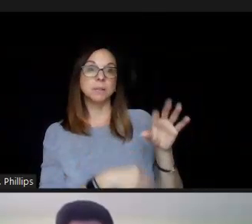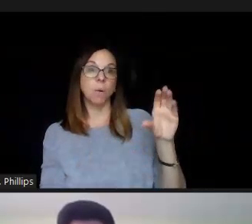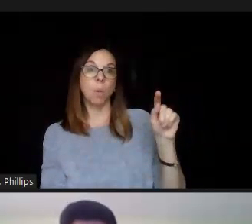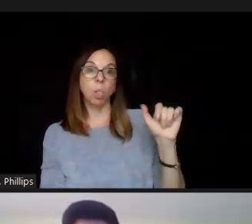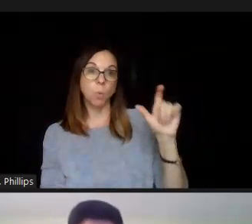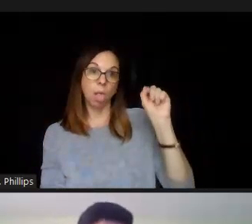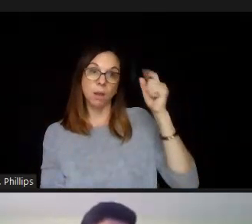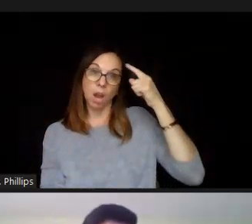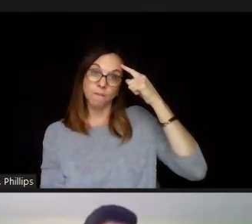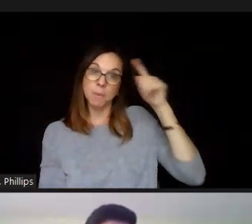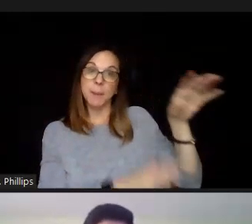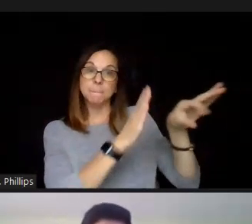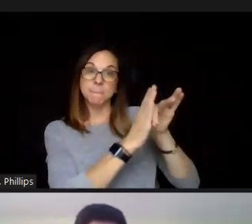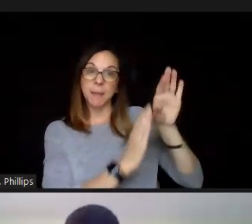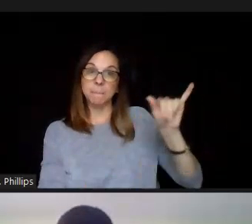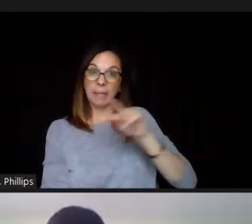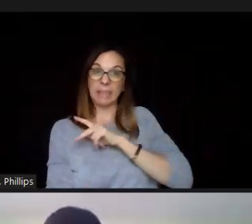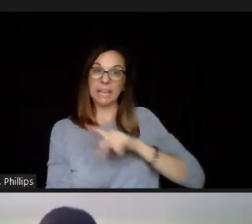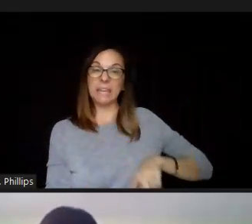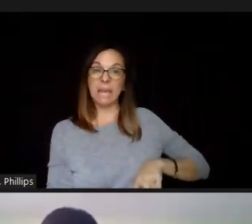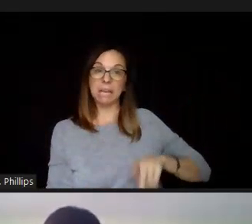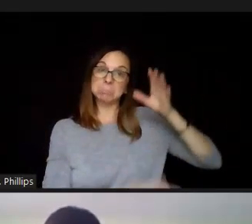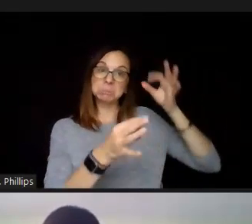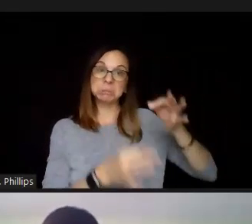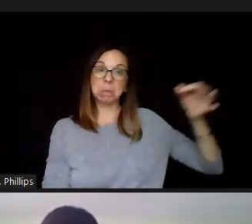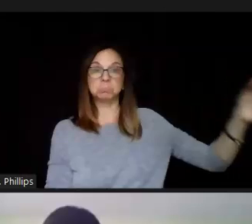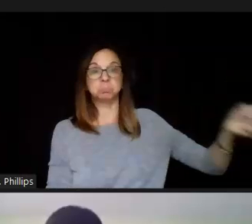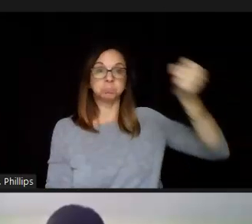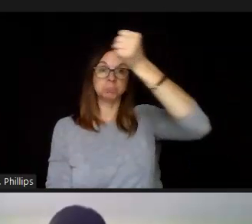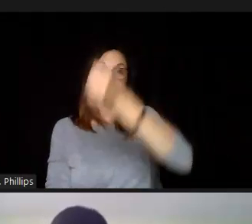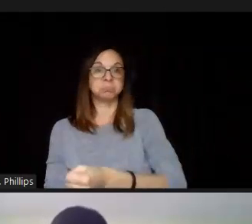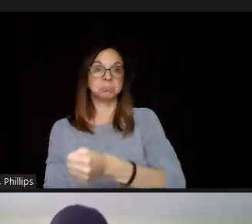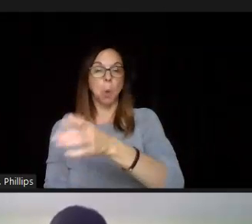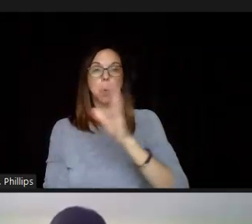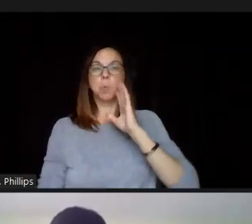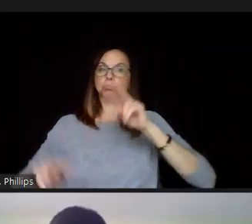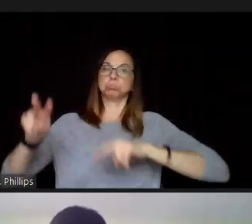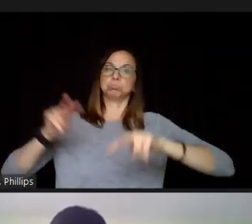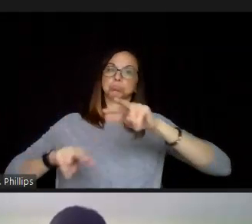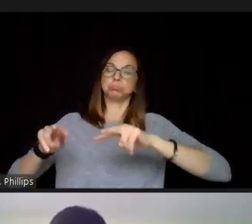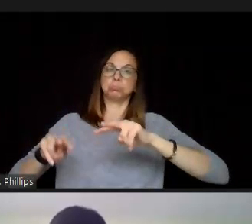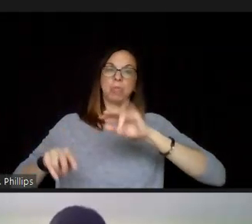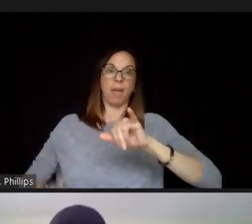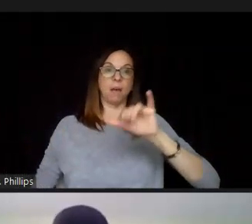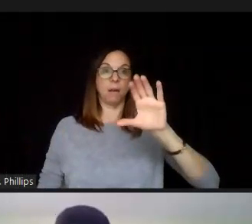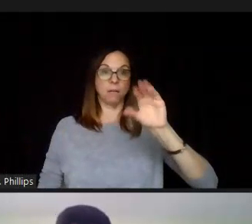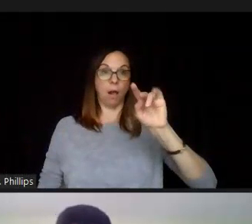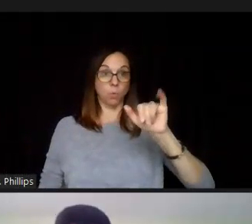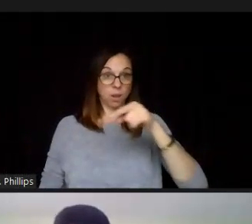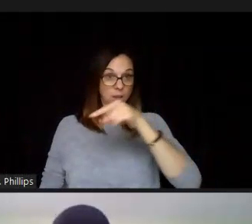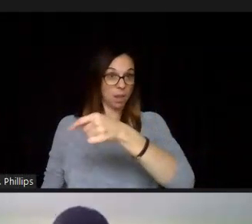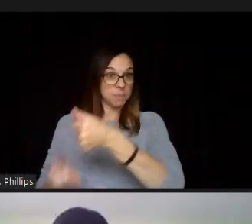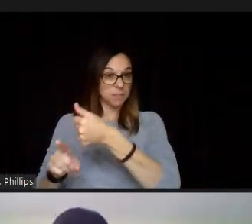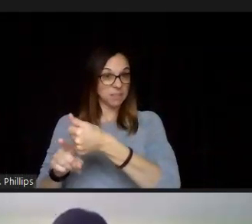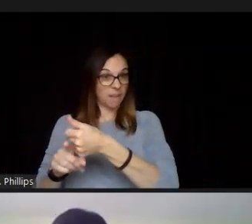king, so the king gets to choose, that will monitor the colony. All right, so are the colonists now in charge of